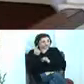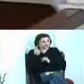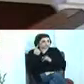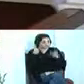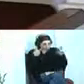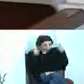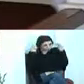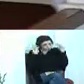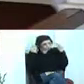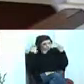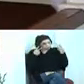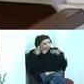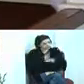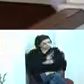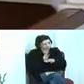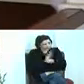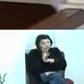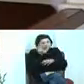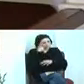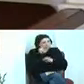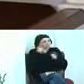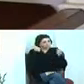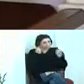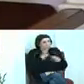years. The only one there.